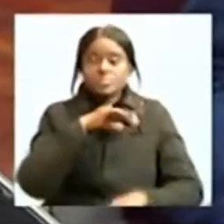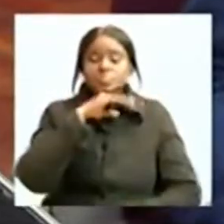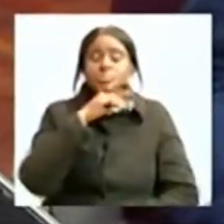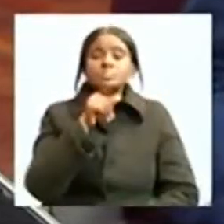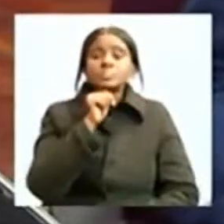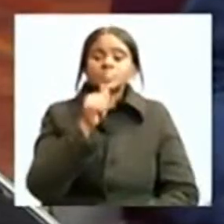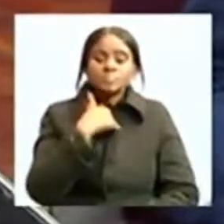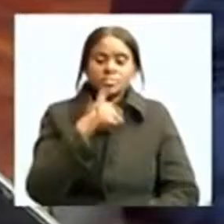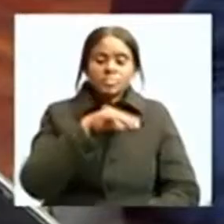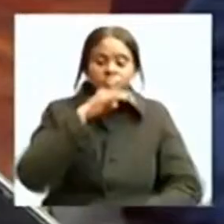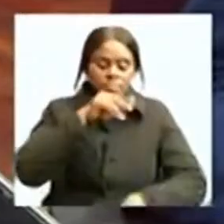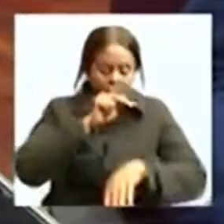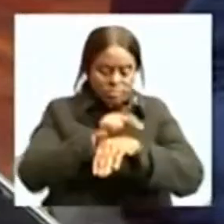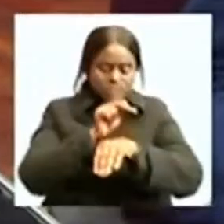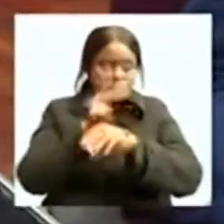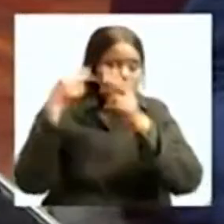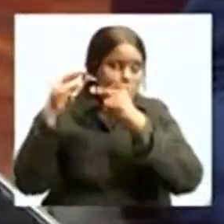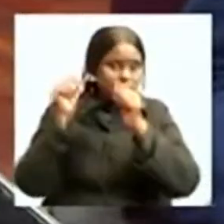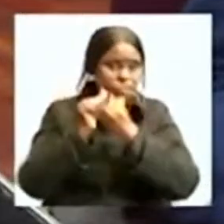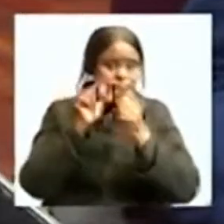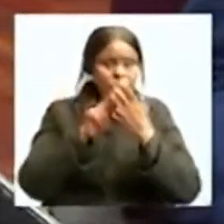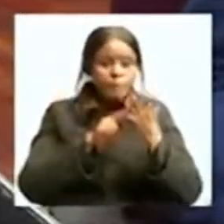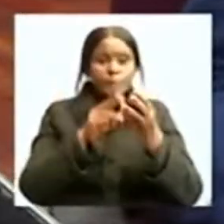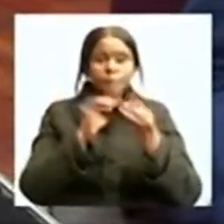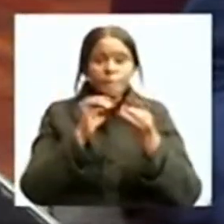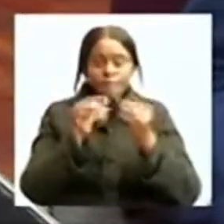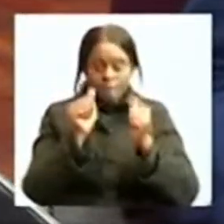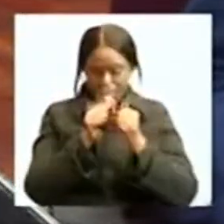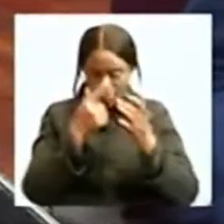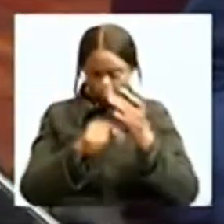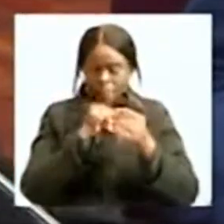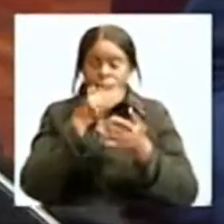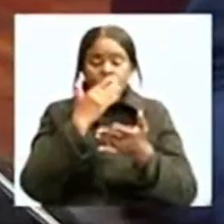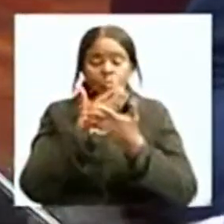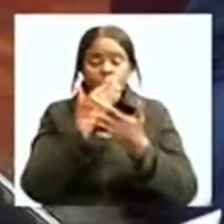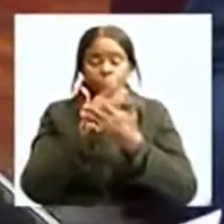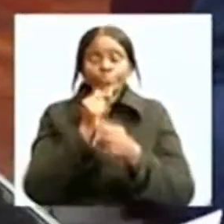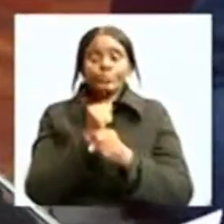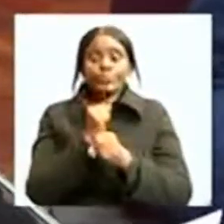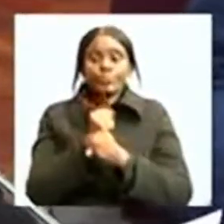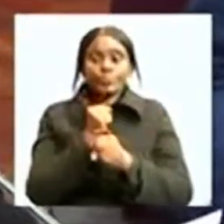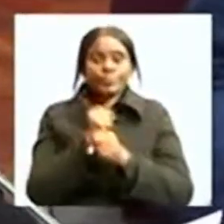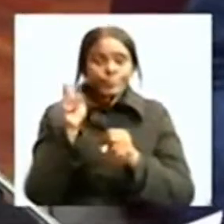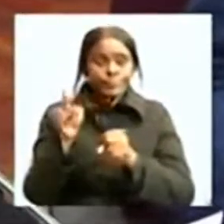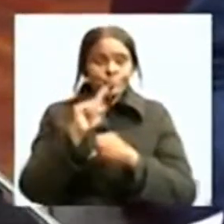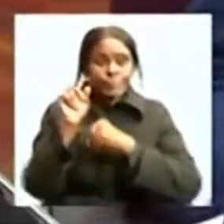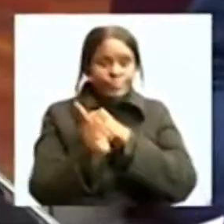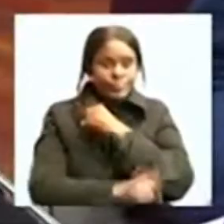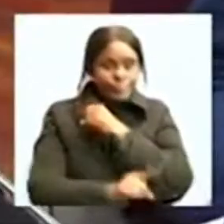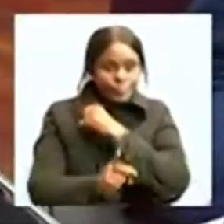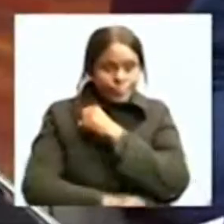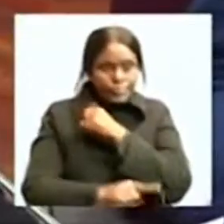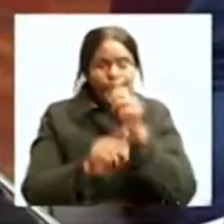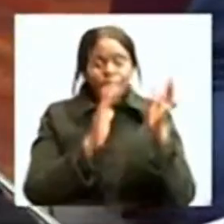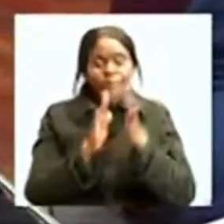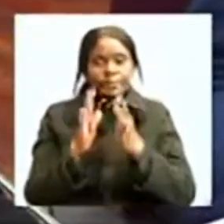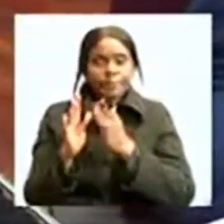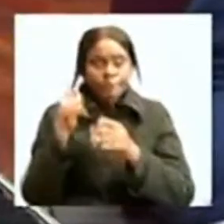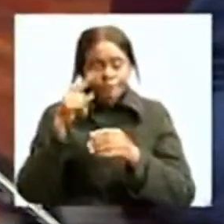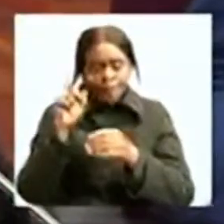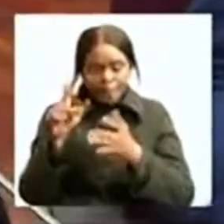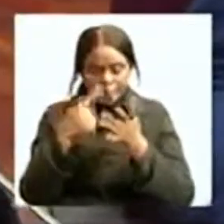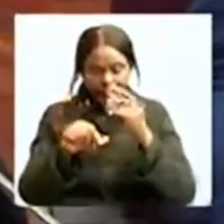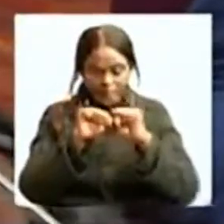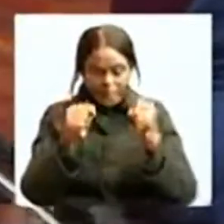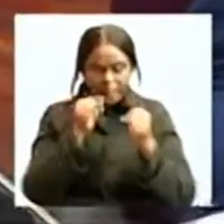project progress reviews and reporting, and ineffective enforcement of penalties or remedies for